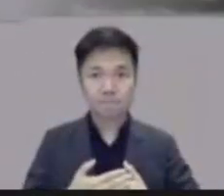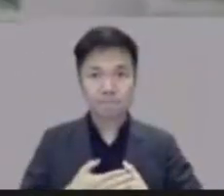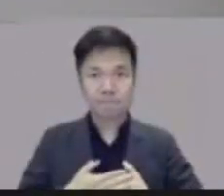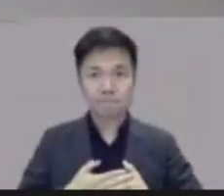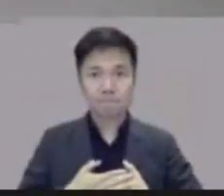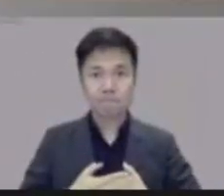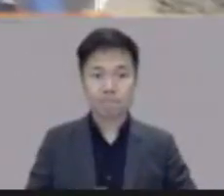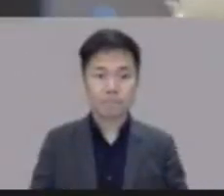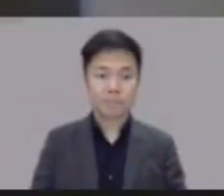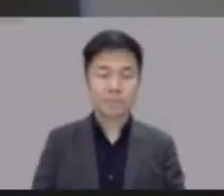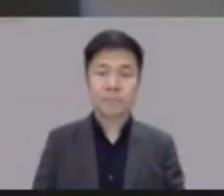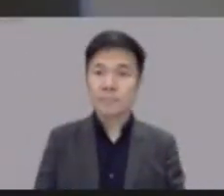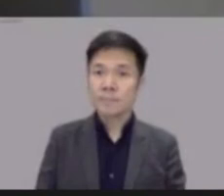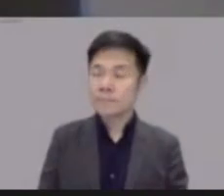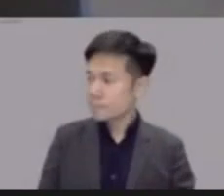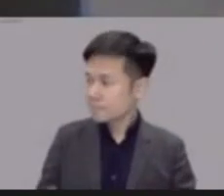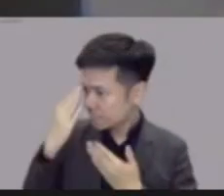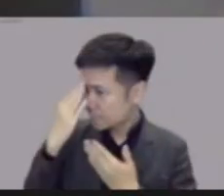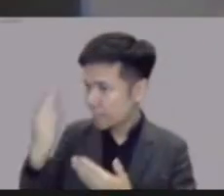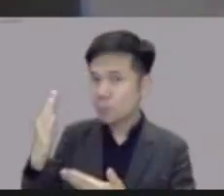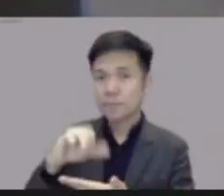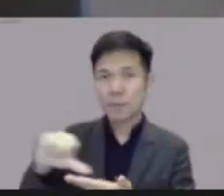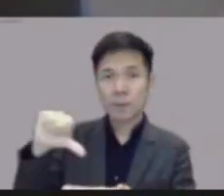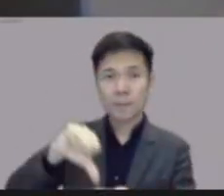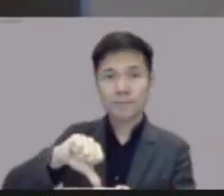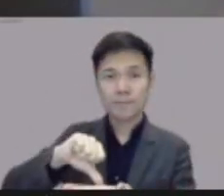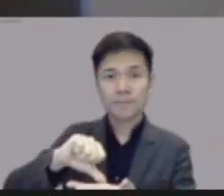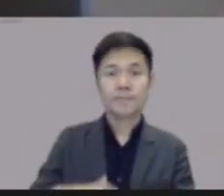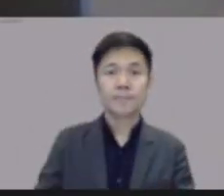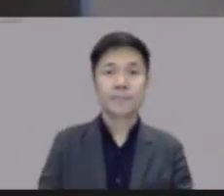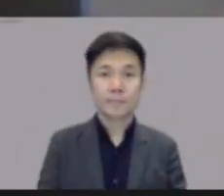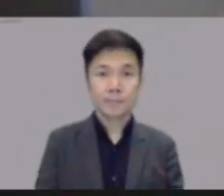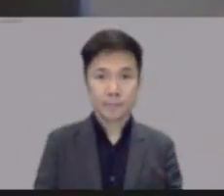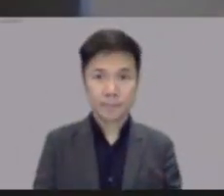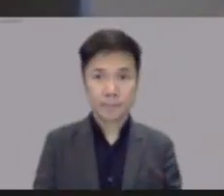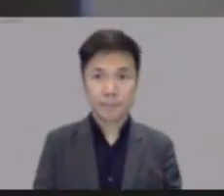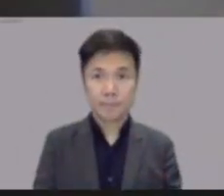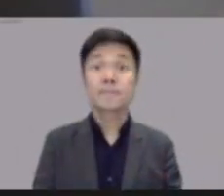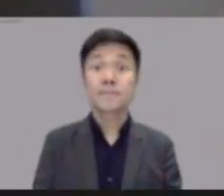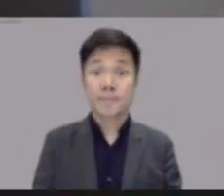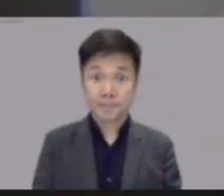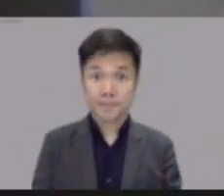thank you distinguished delegate from Iran together